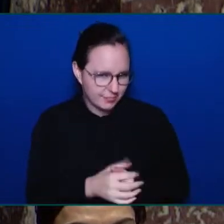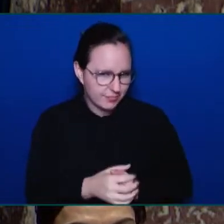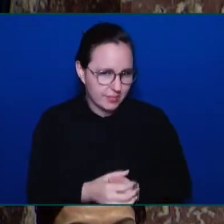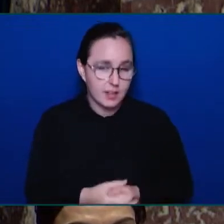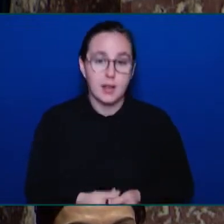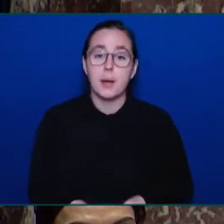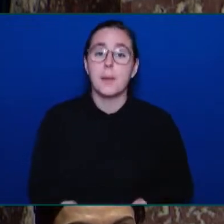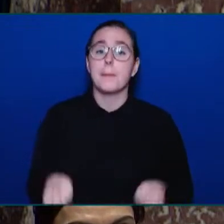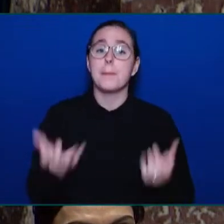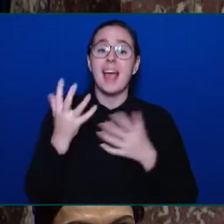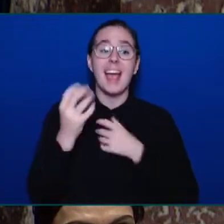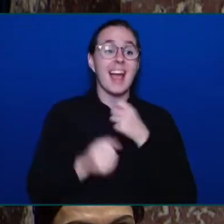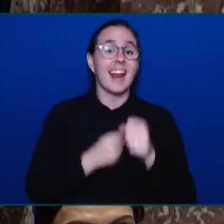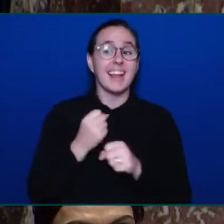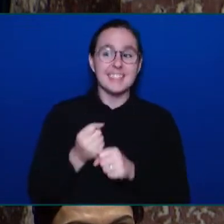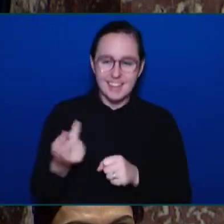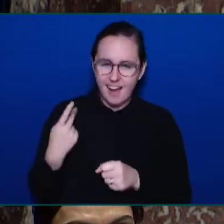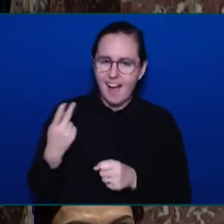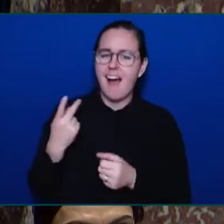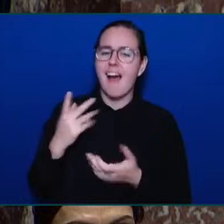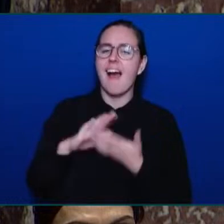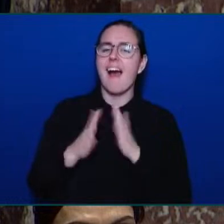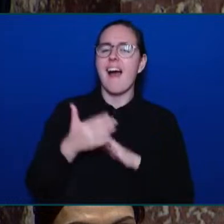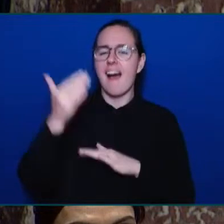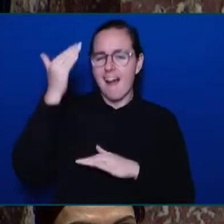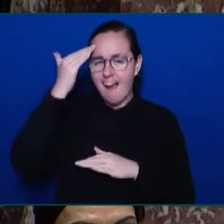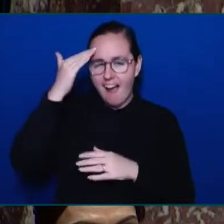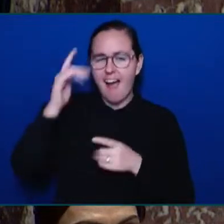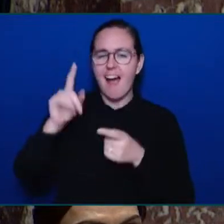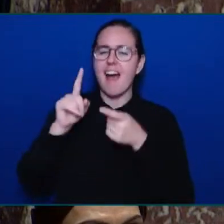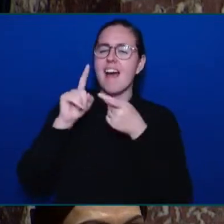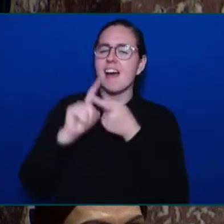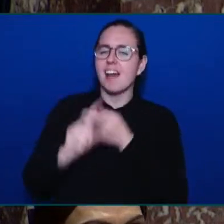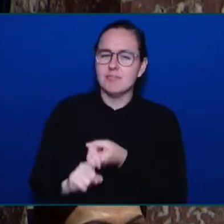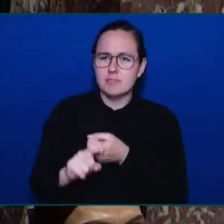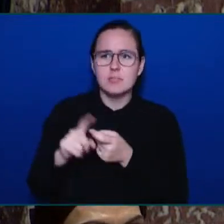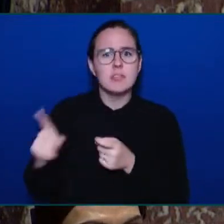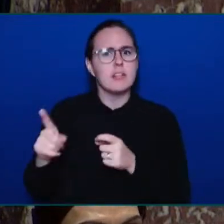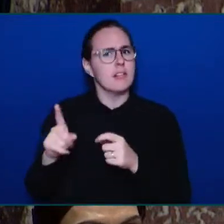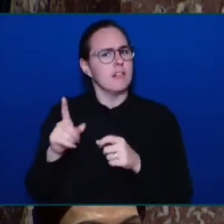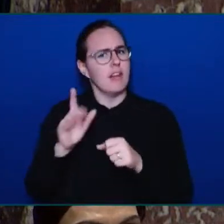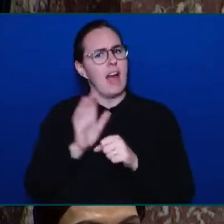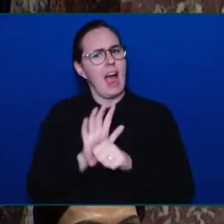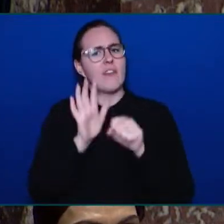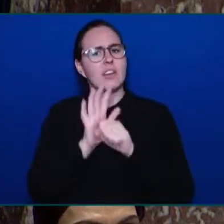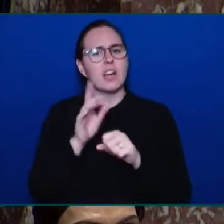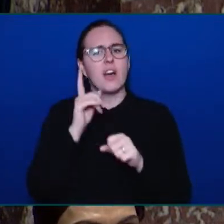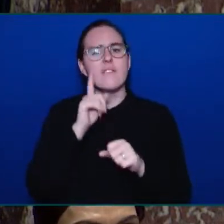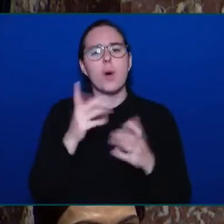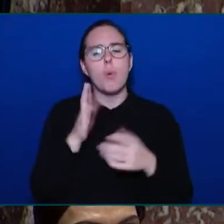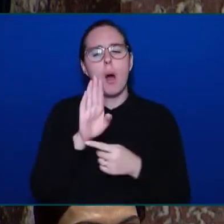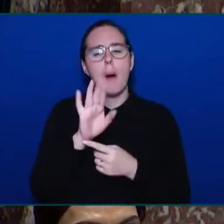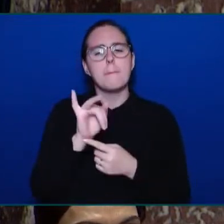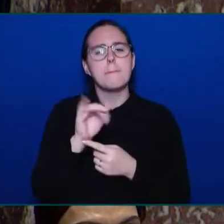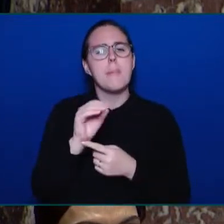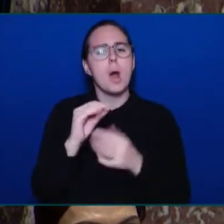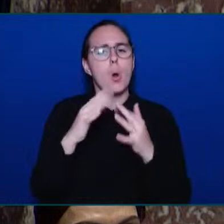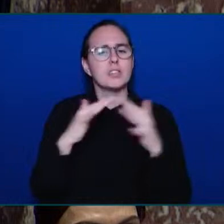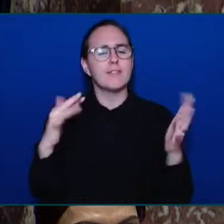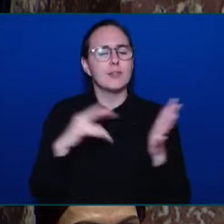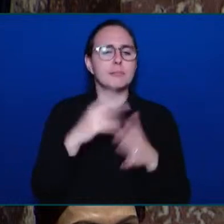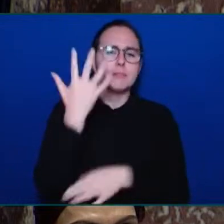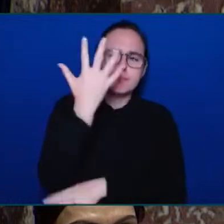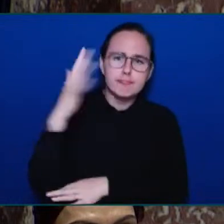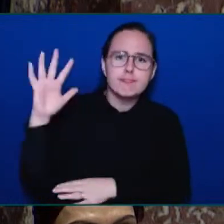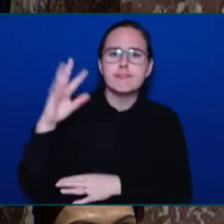and activist defending biodiversity, and Dennis was a voice that nature doesn't have. His